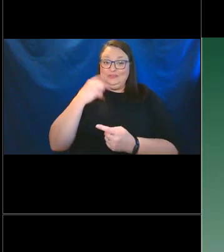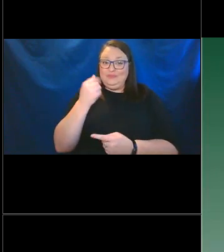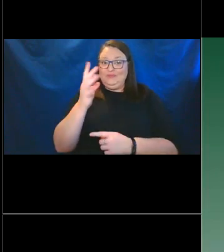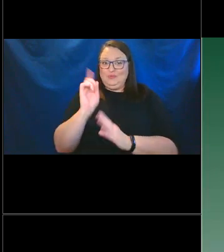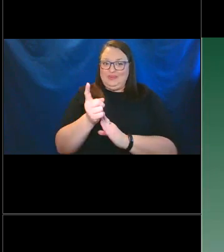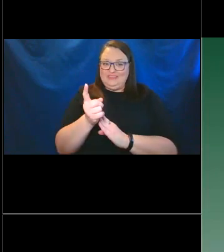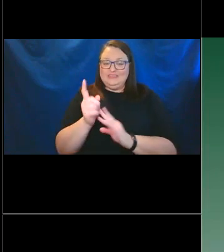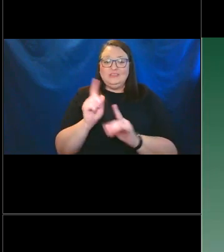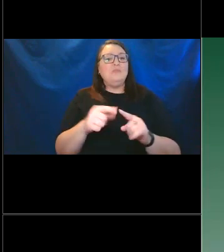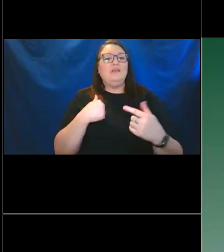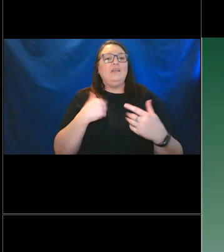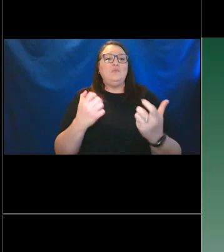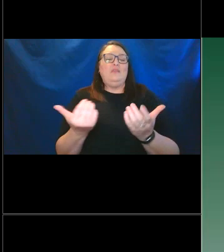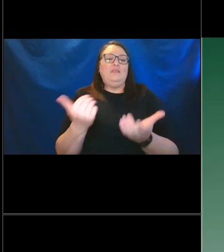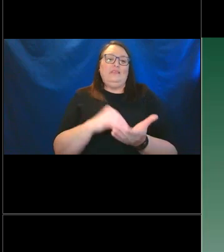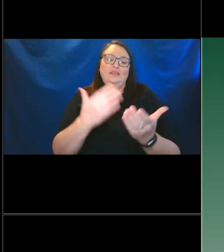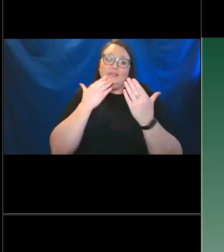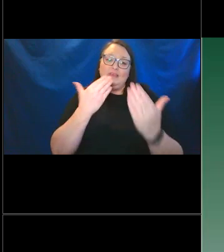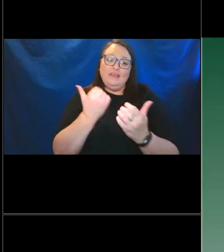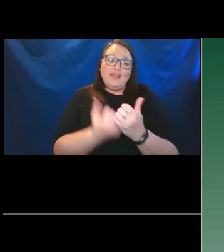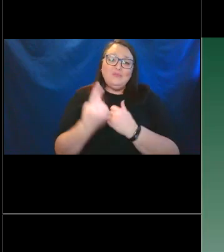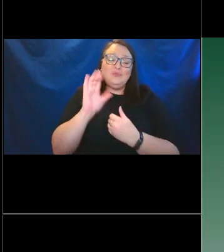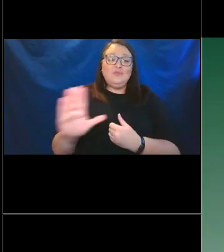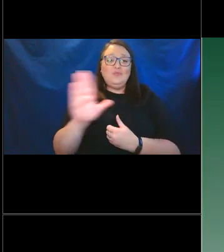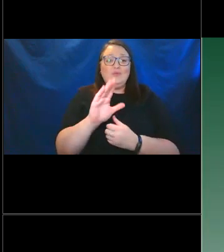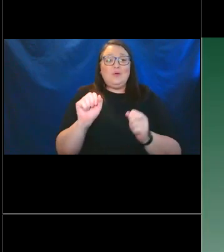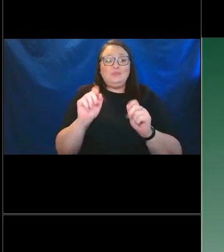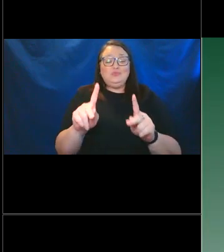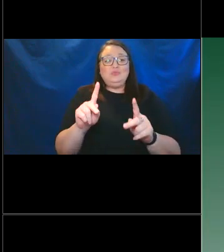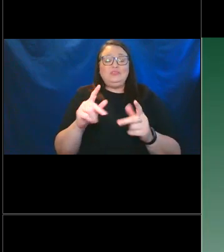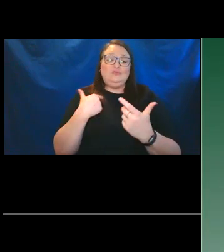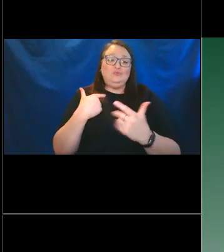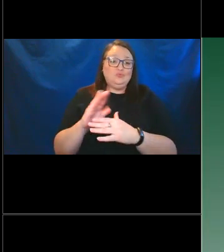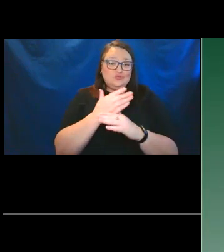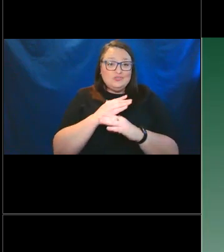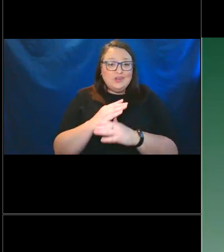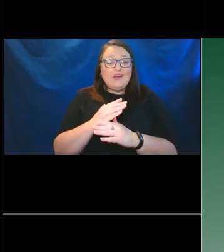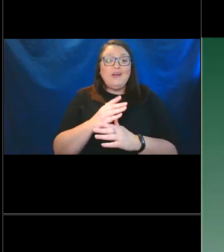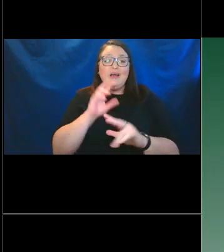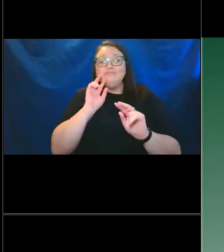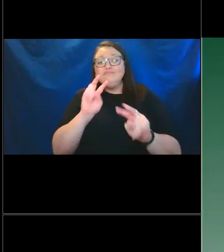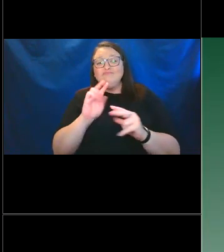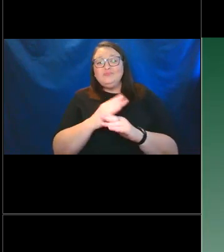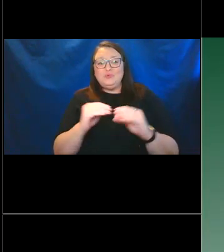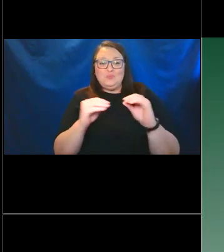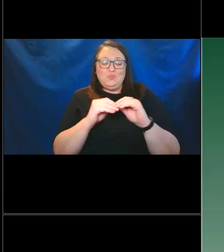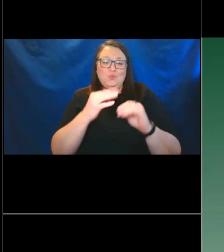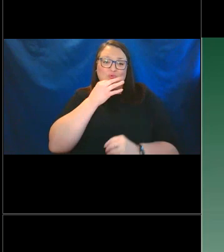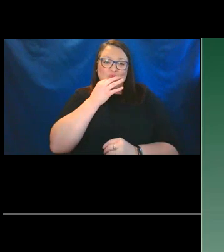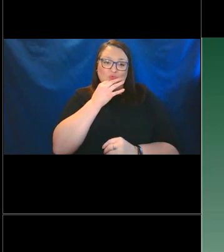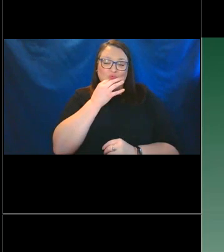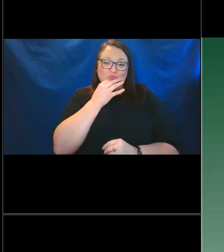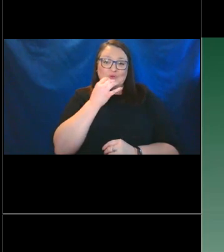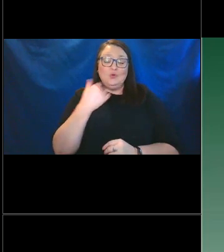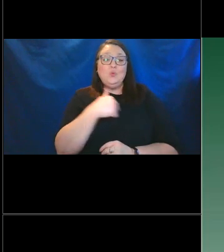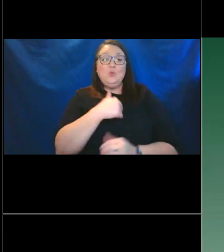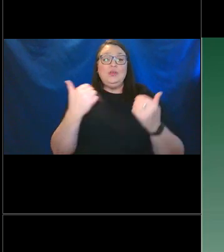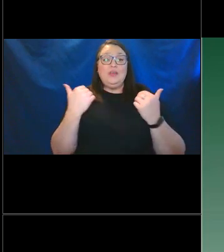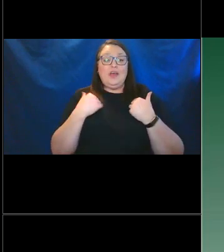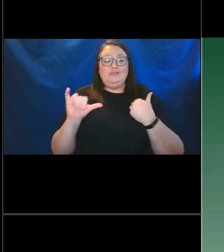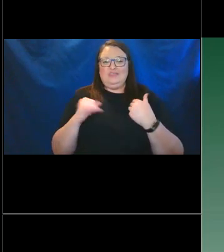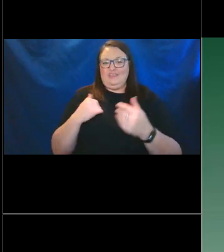But I want to again thank everyone for the opportunity to share. I look forward to sharing more very soon. And we have, like I said, a